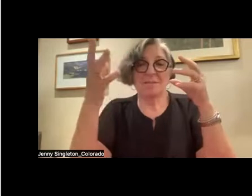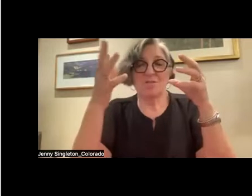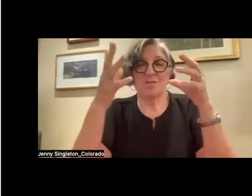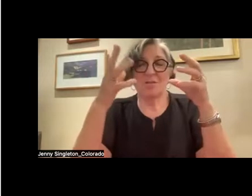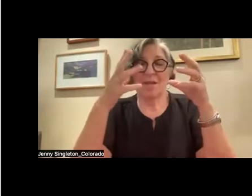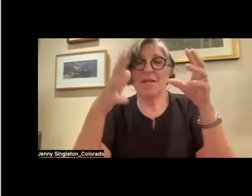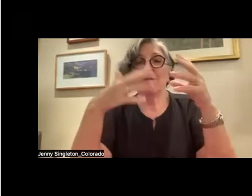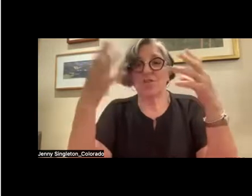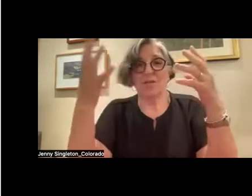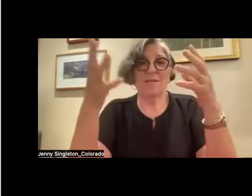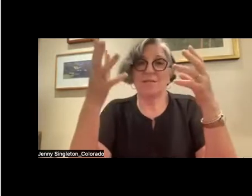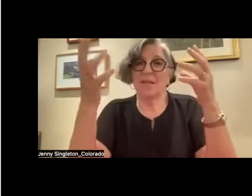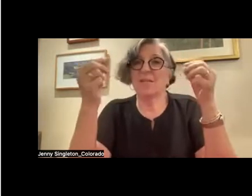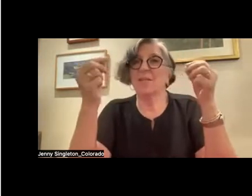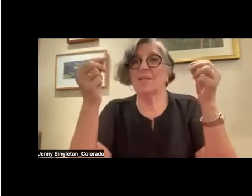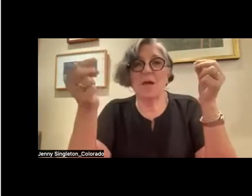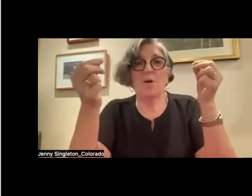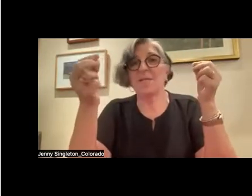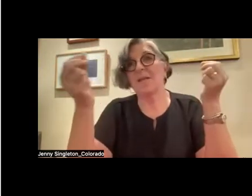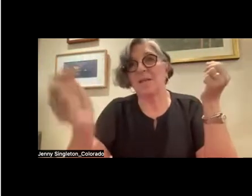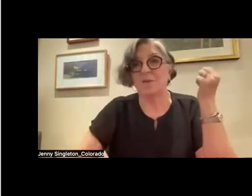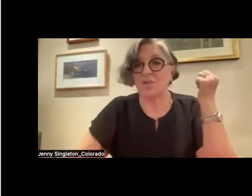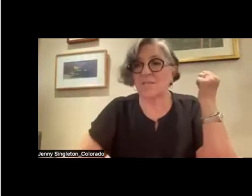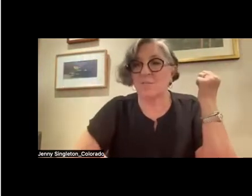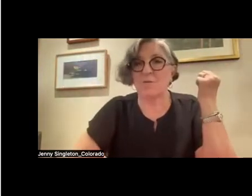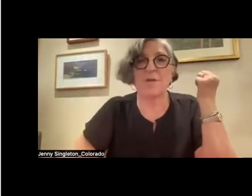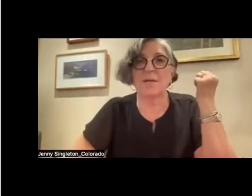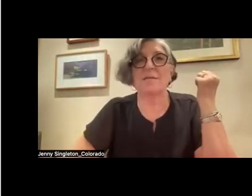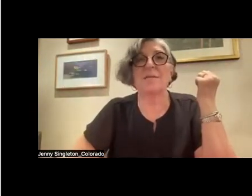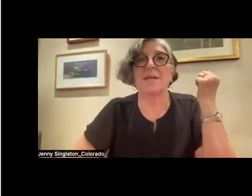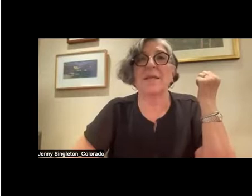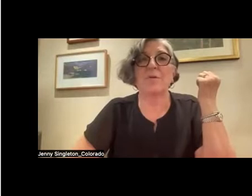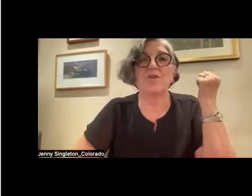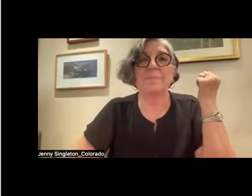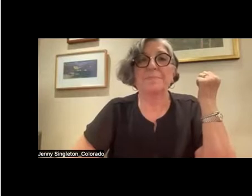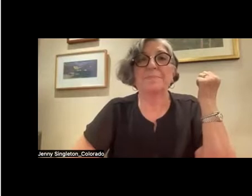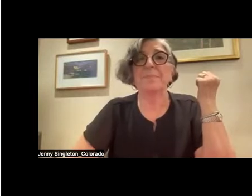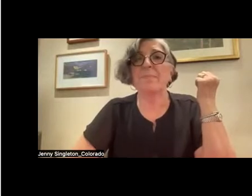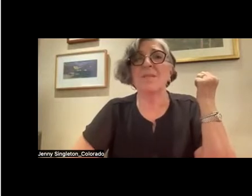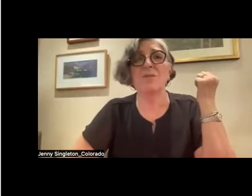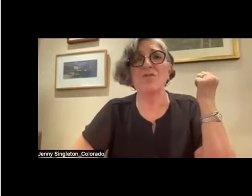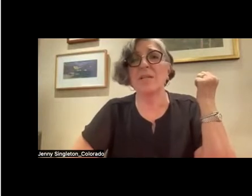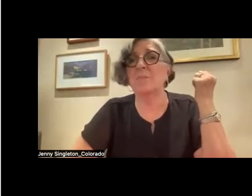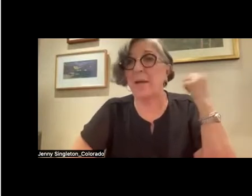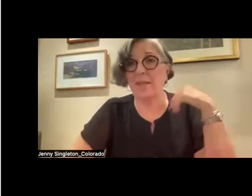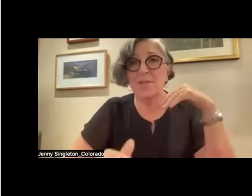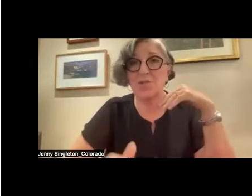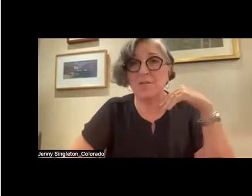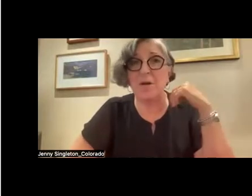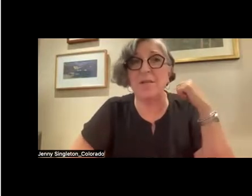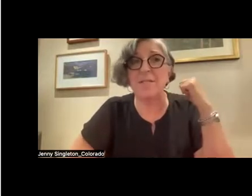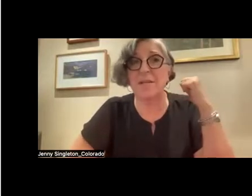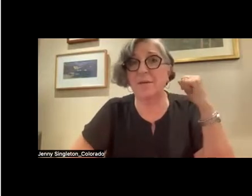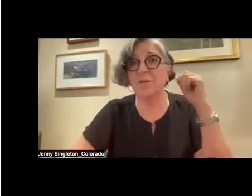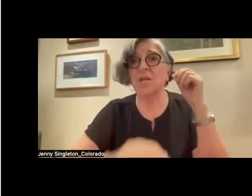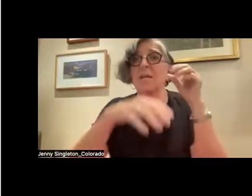has sign language is connected to Taiwanese Sign Language and South Korea Sign Language. So just a little bit about the history of